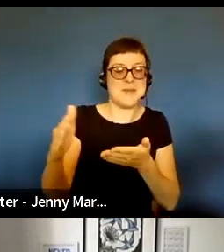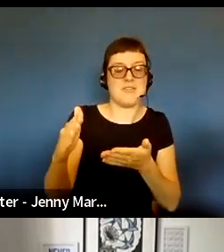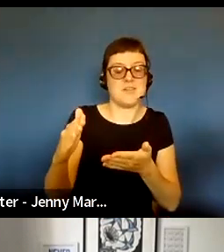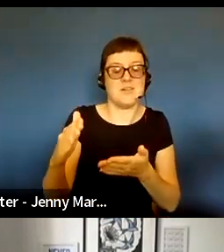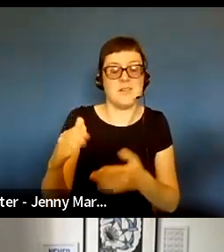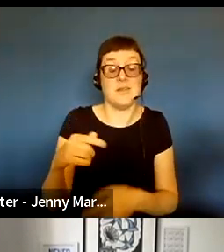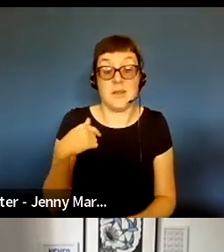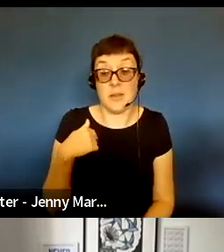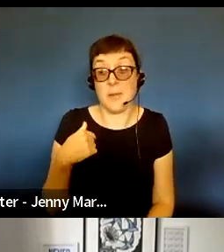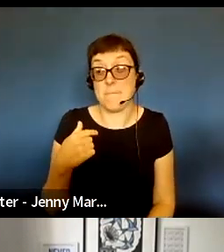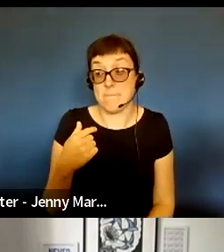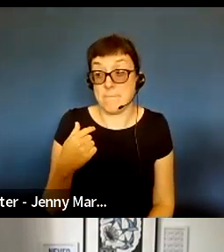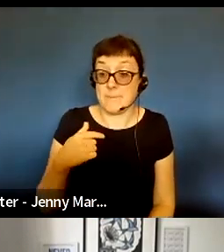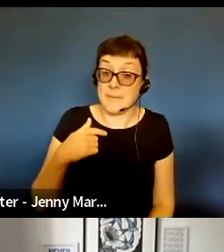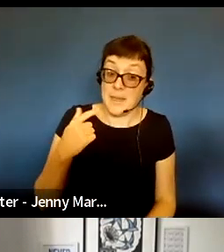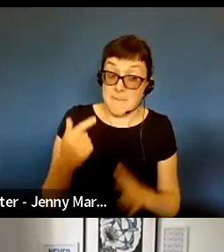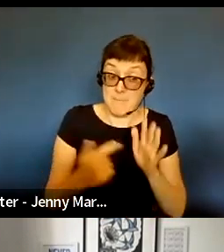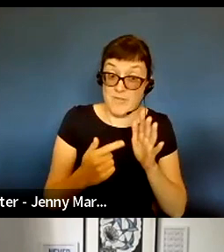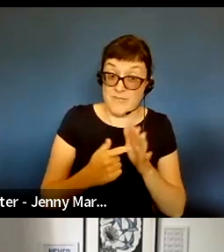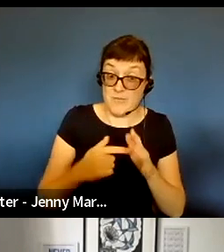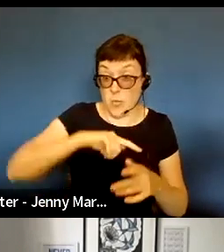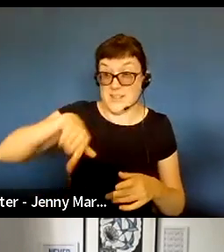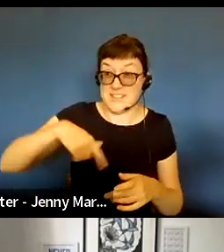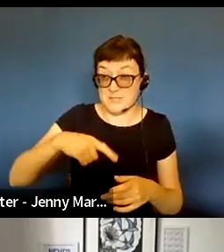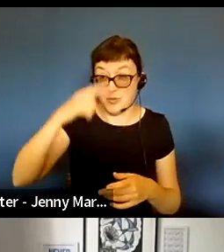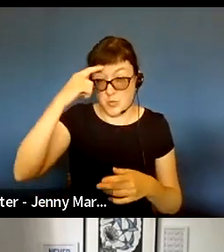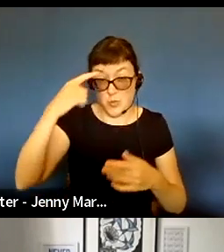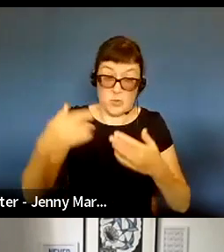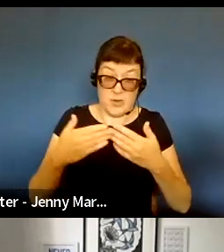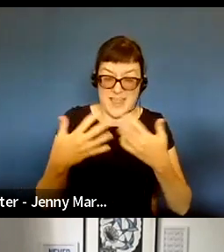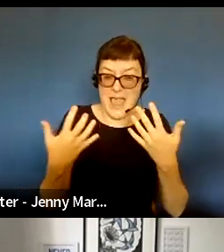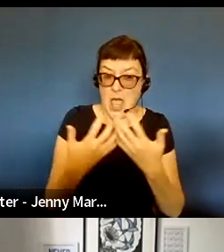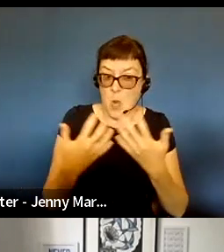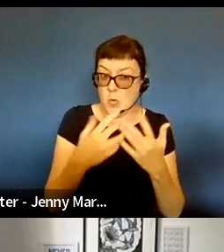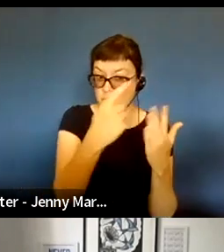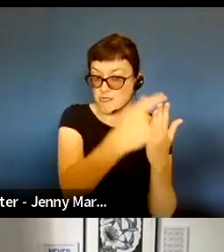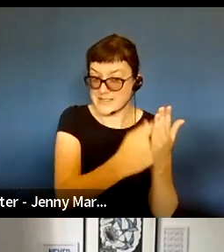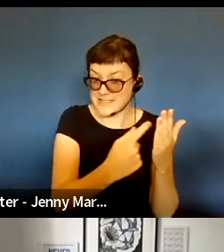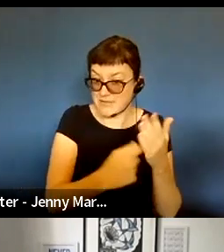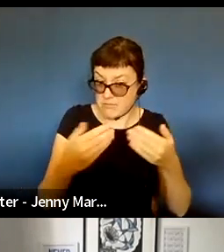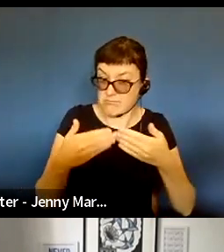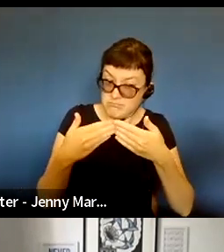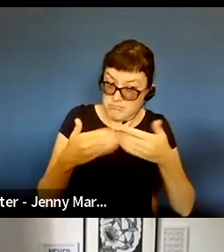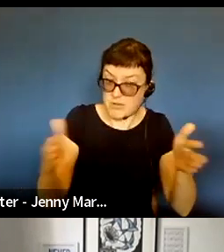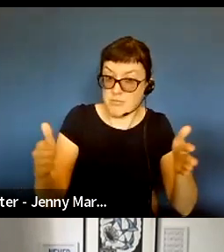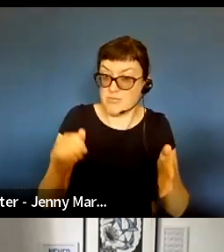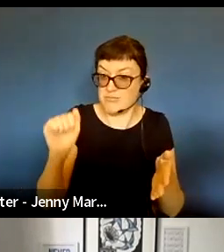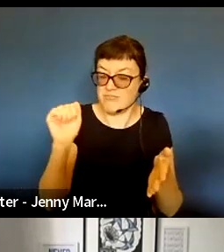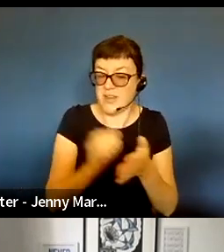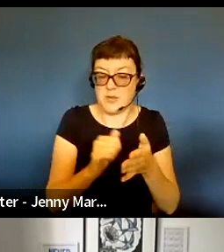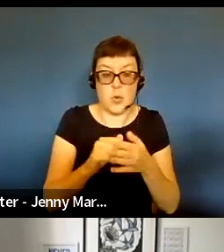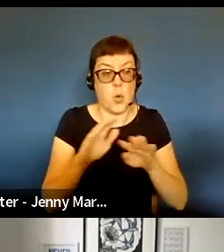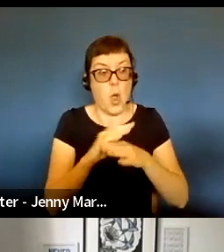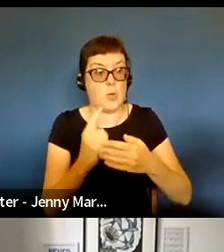was important to get the call for entries right, ensuring that the opportunity was communicated beyond our immediate networks.